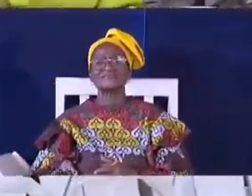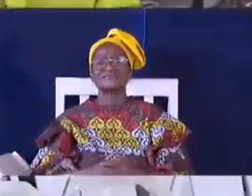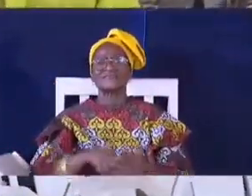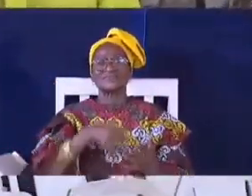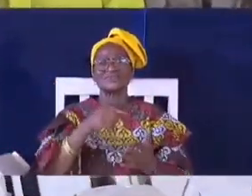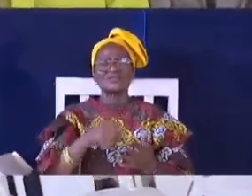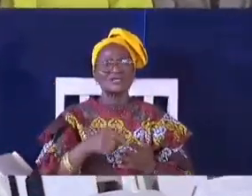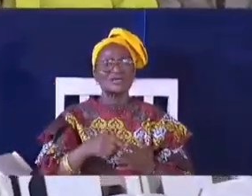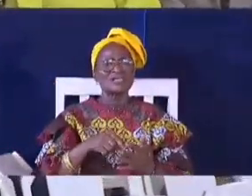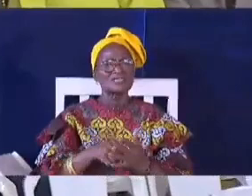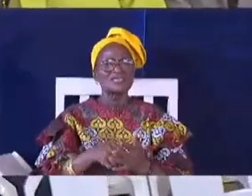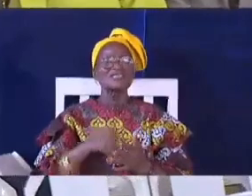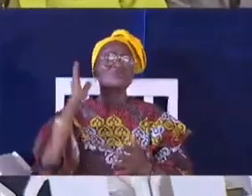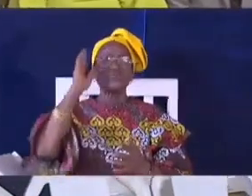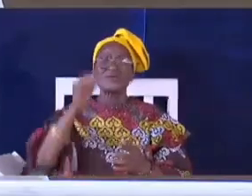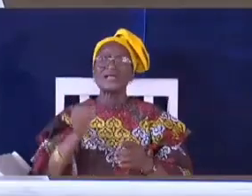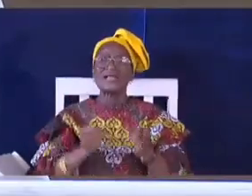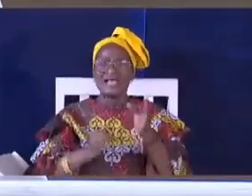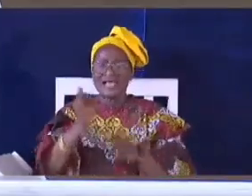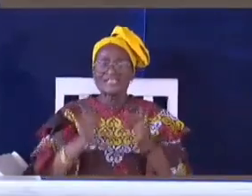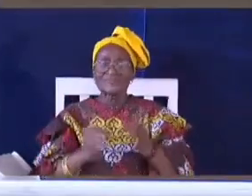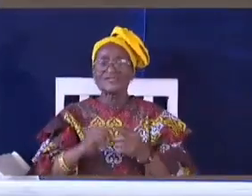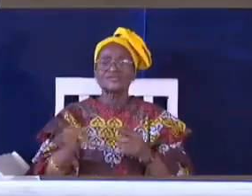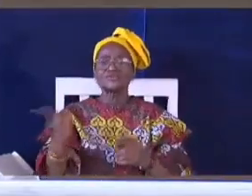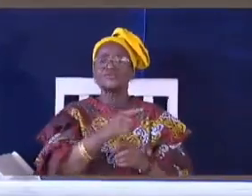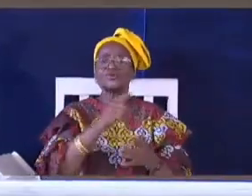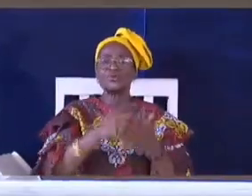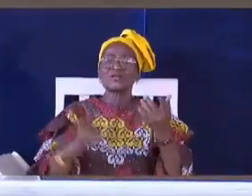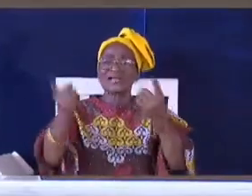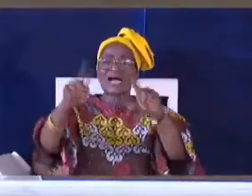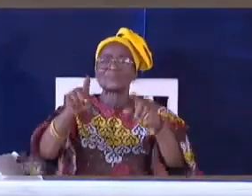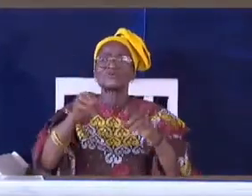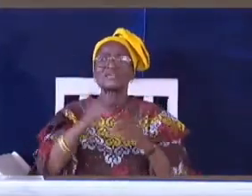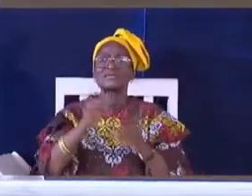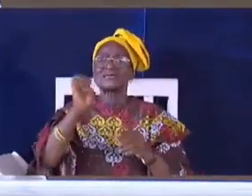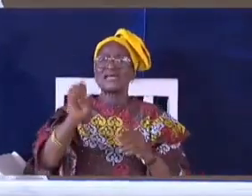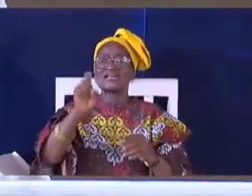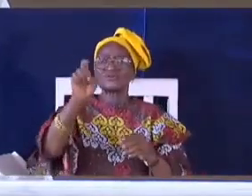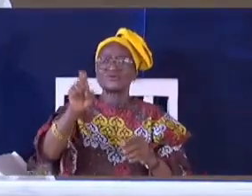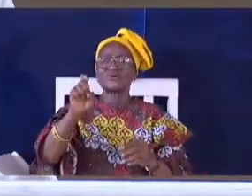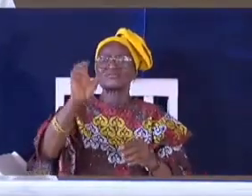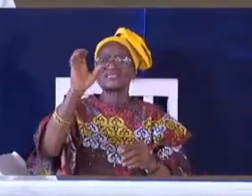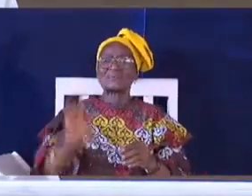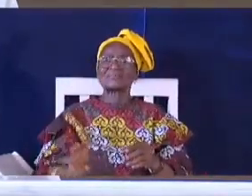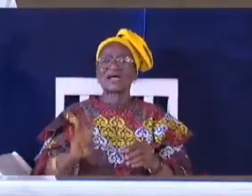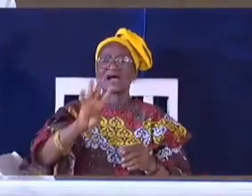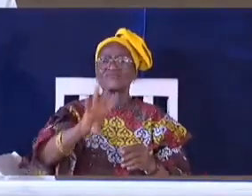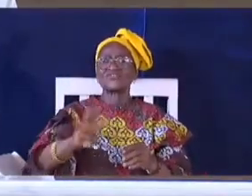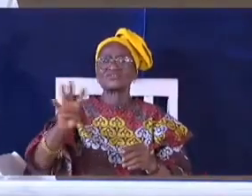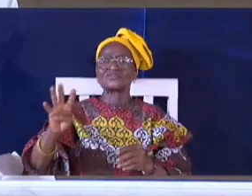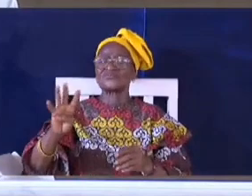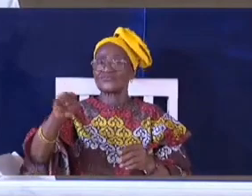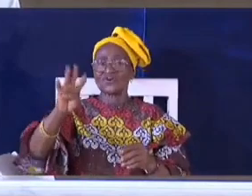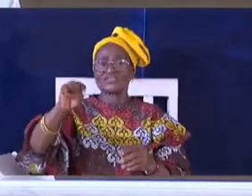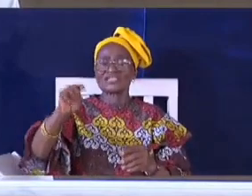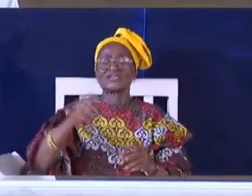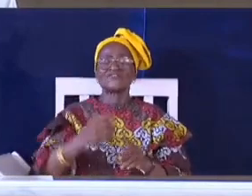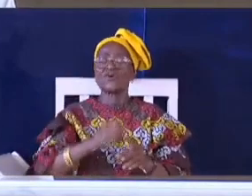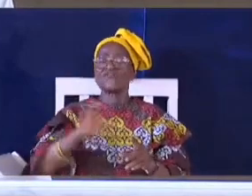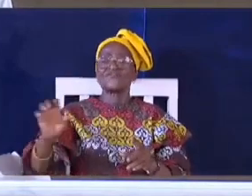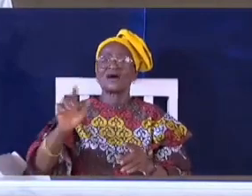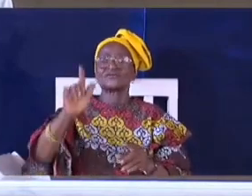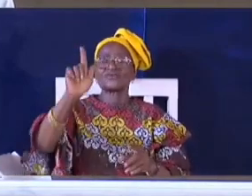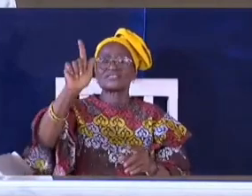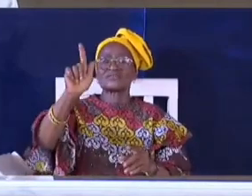This will explain to you what happened in Exodus chapter 14. From verse 21 to